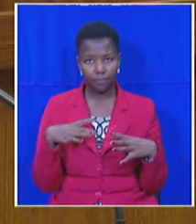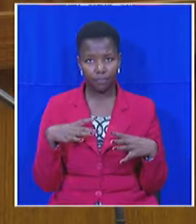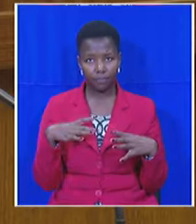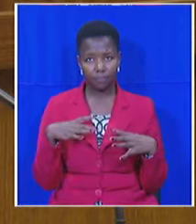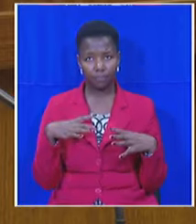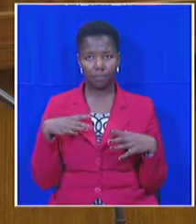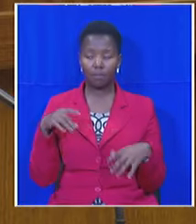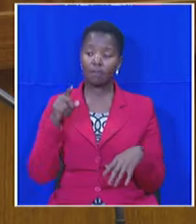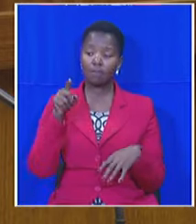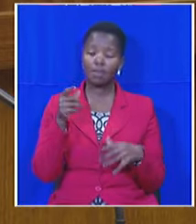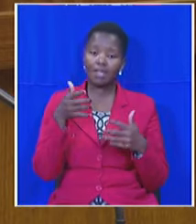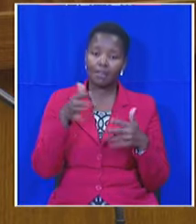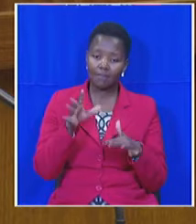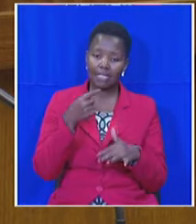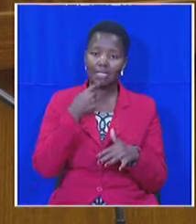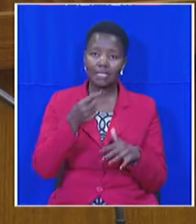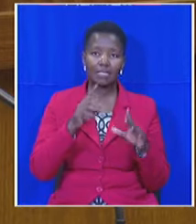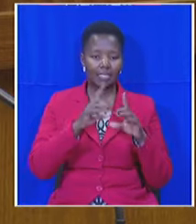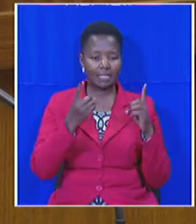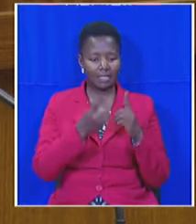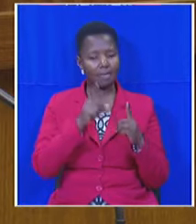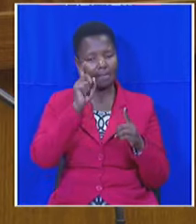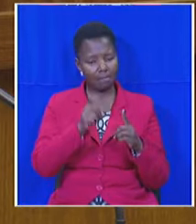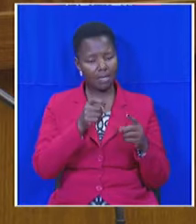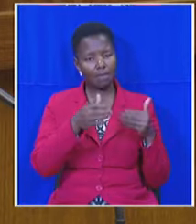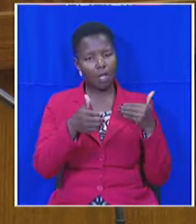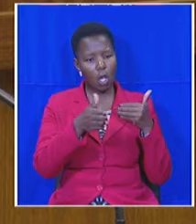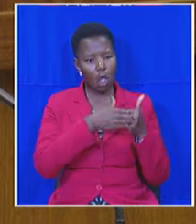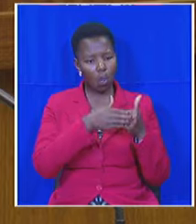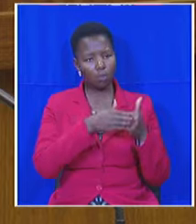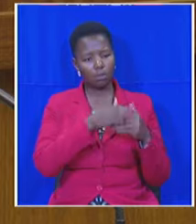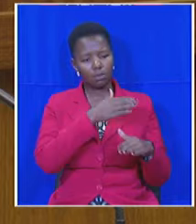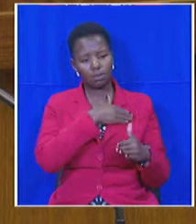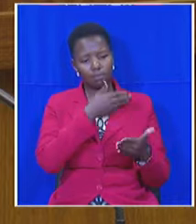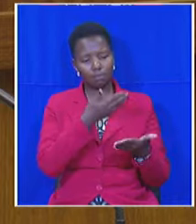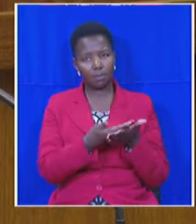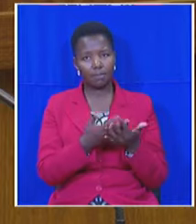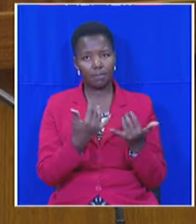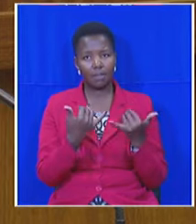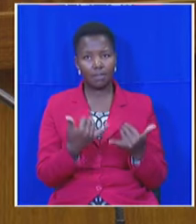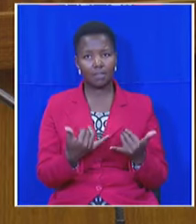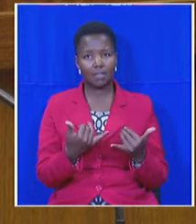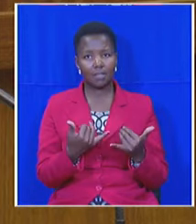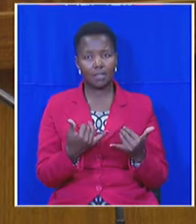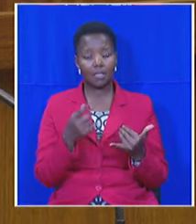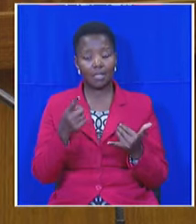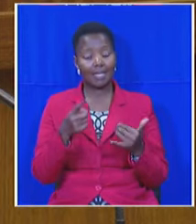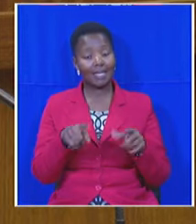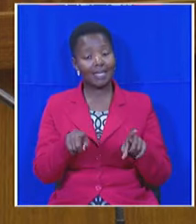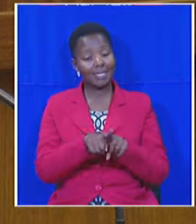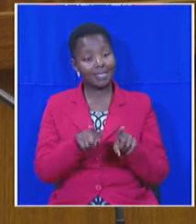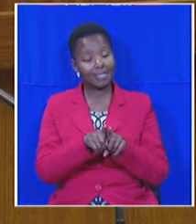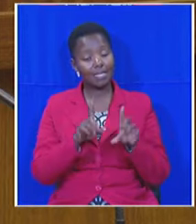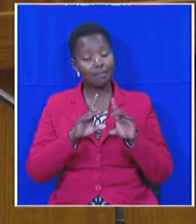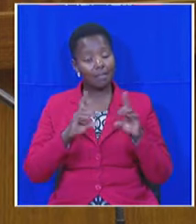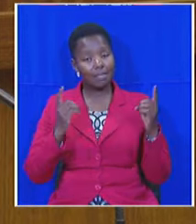You've been calling for this department to be scrapped for some time now. And this is the same department